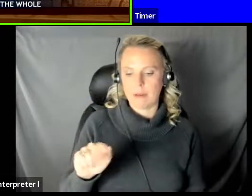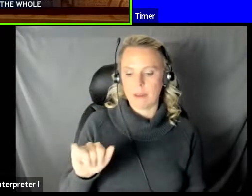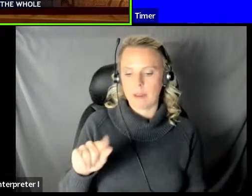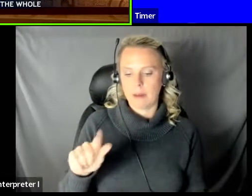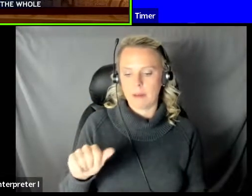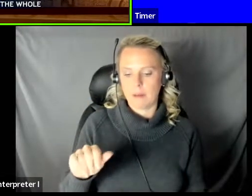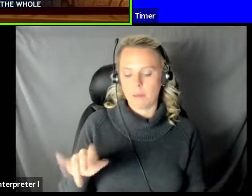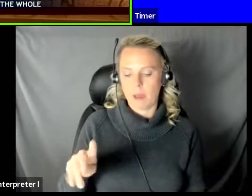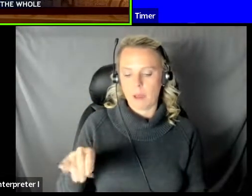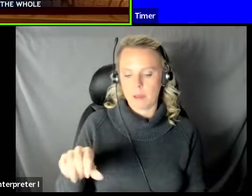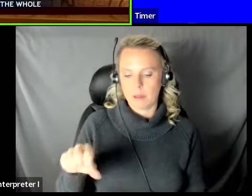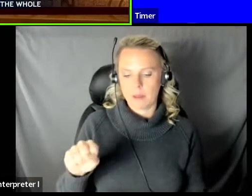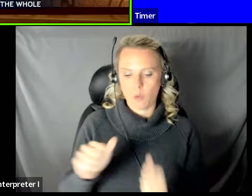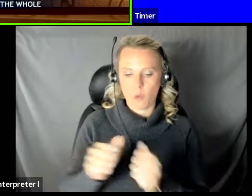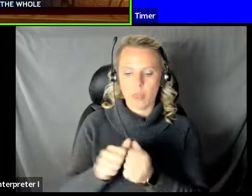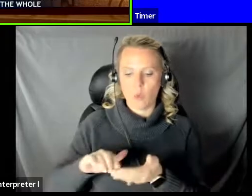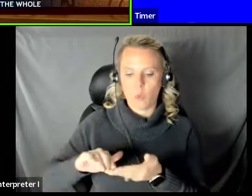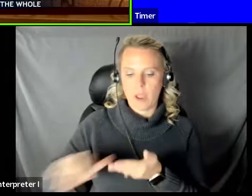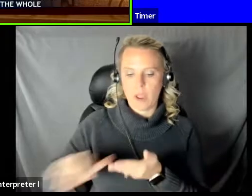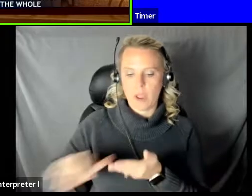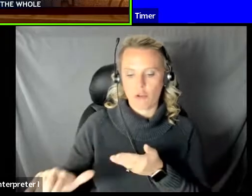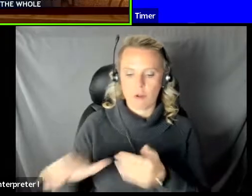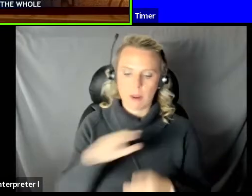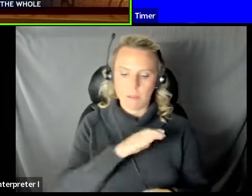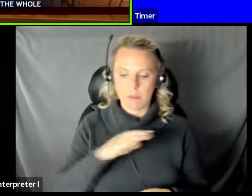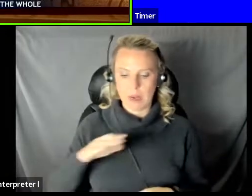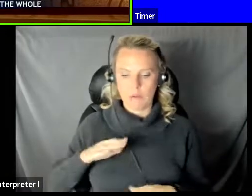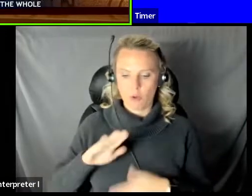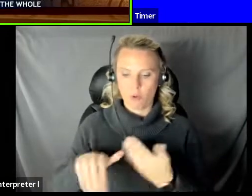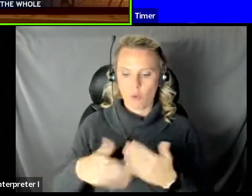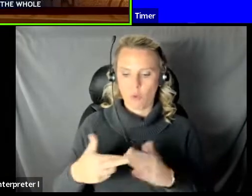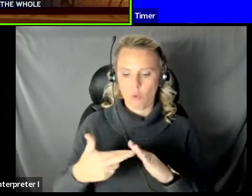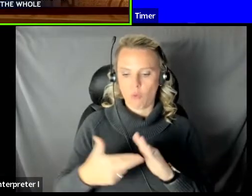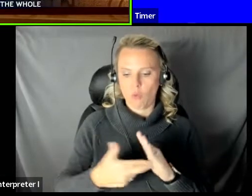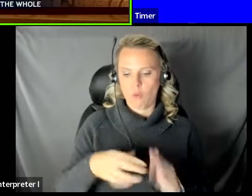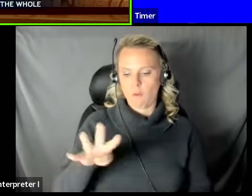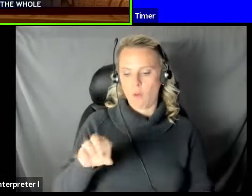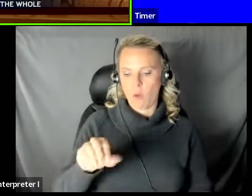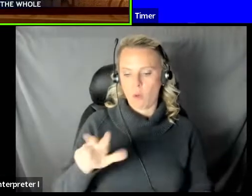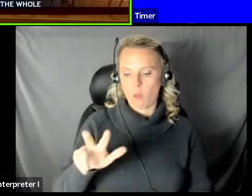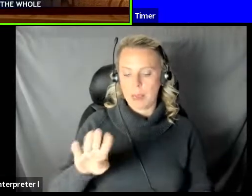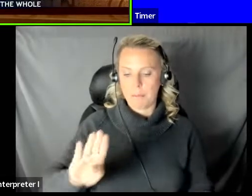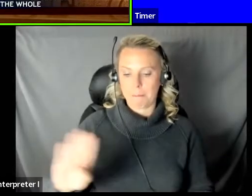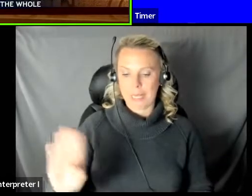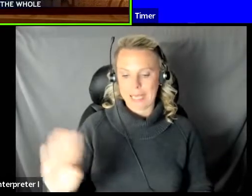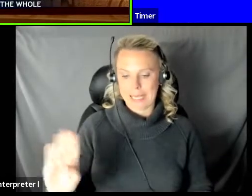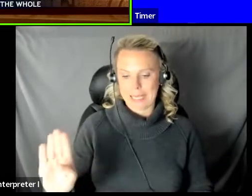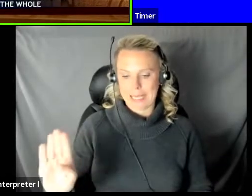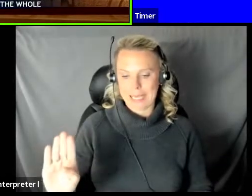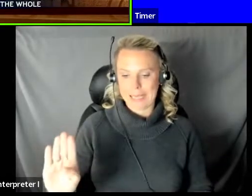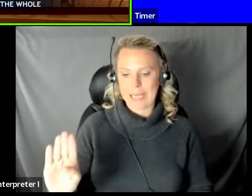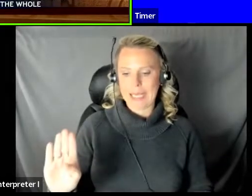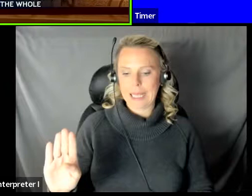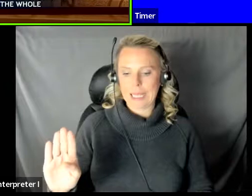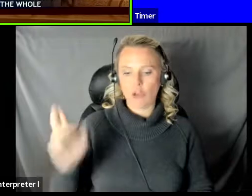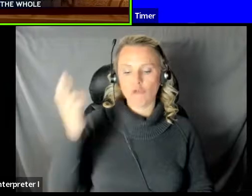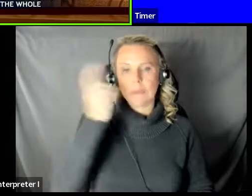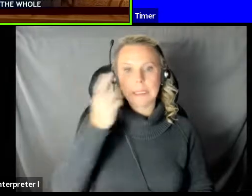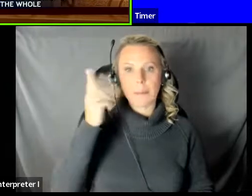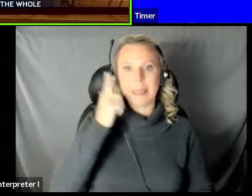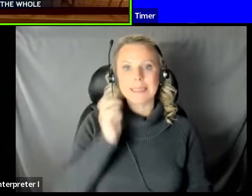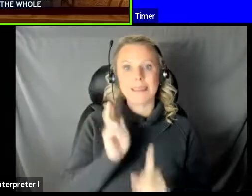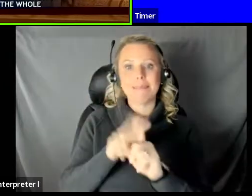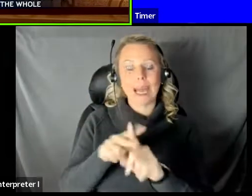is before us with a proposed waiver of Committee of the Whole Rule 403B. That's because although they were